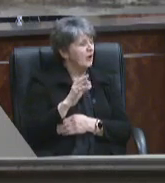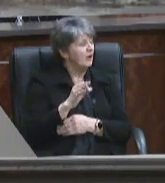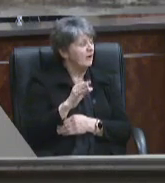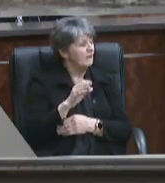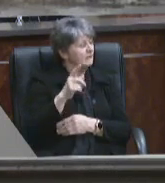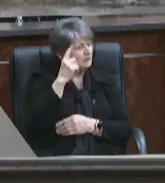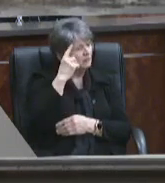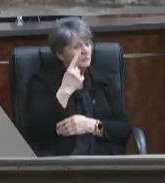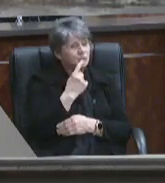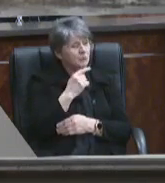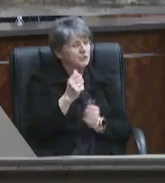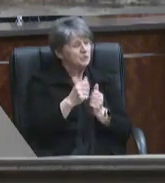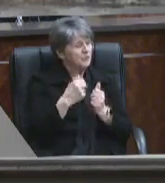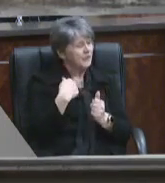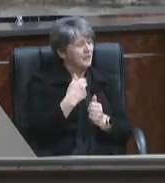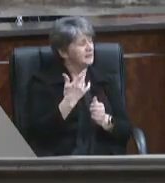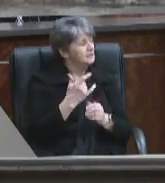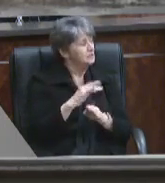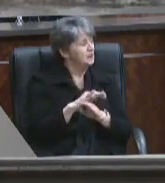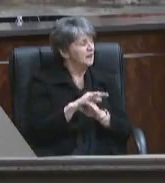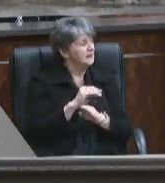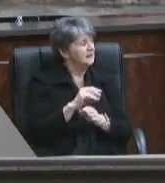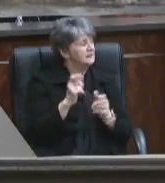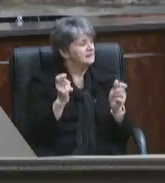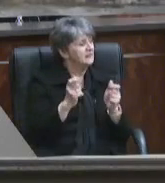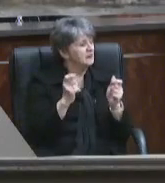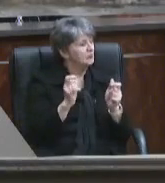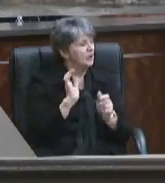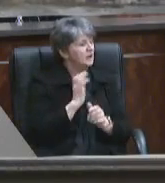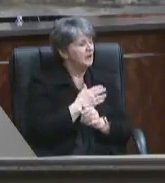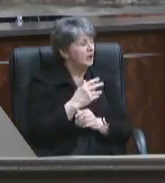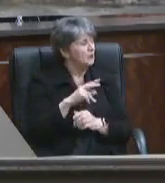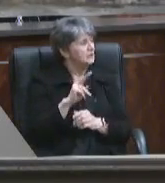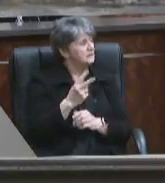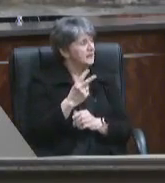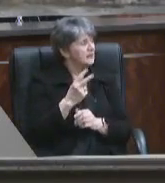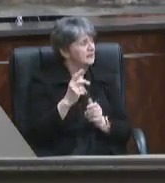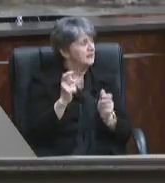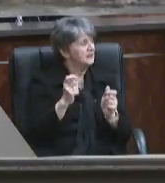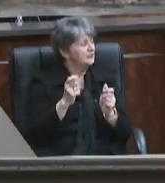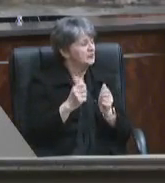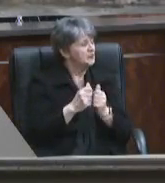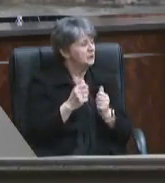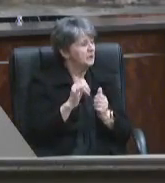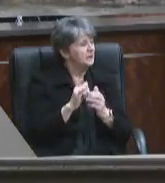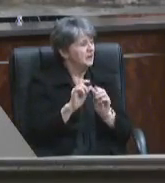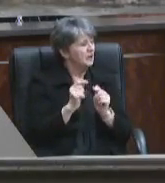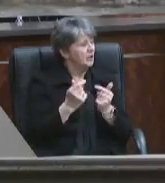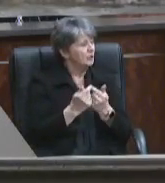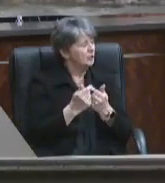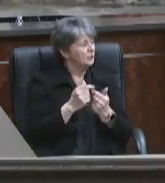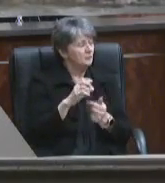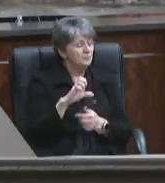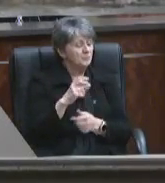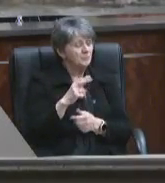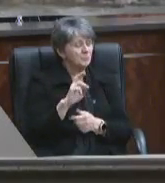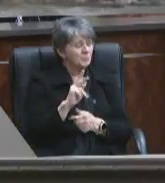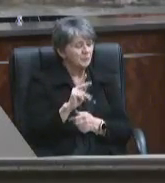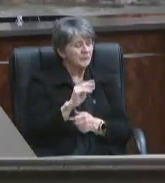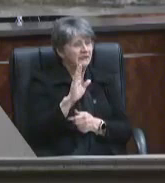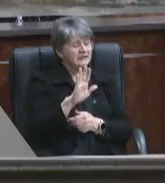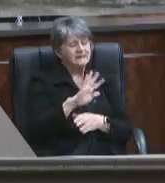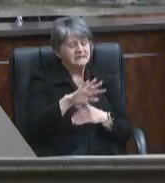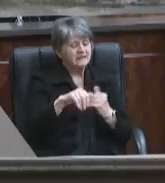evening and celebrating our second anniversary with COG. Chuck and his entire staff has